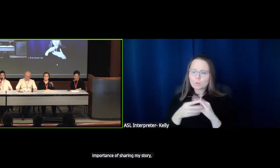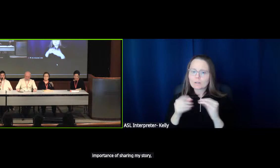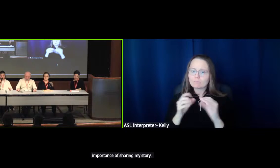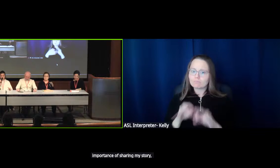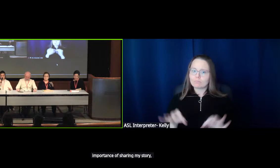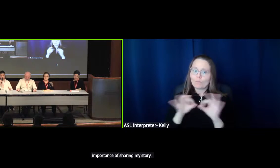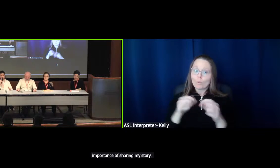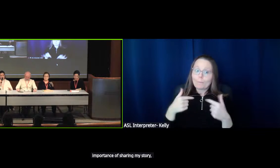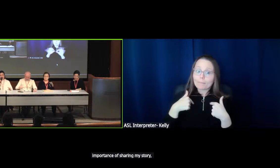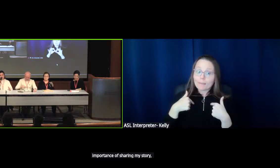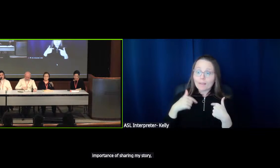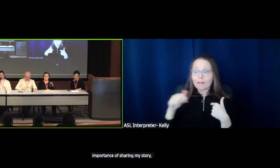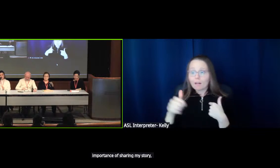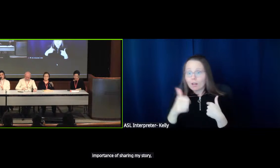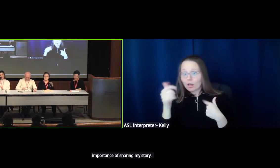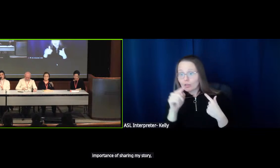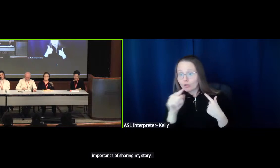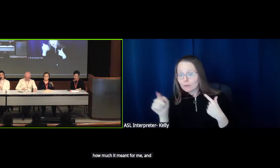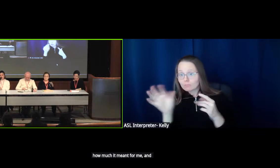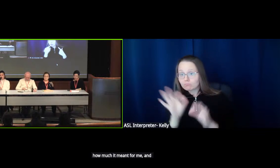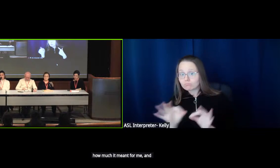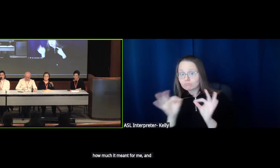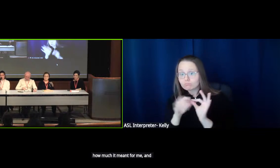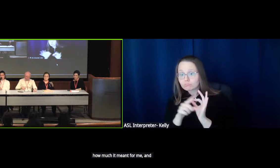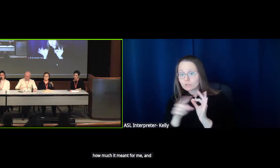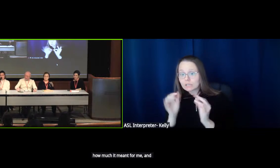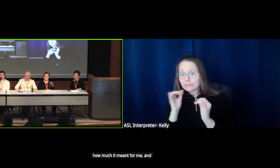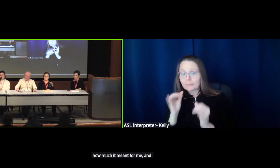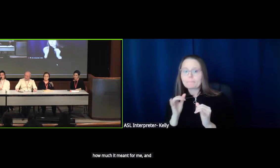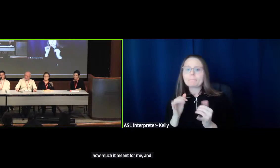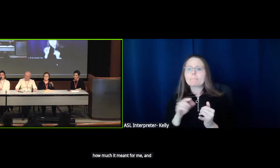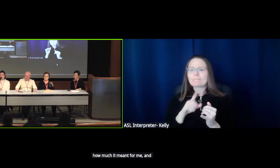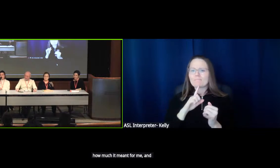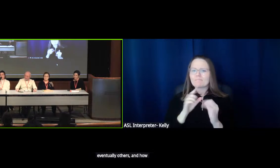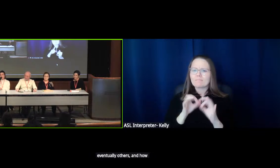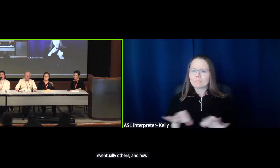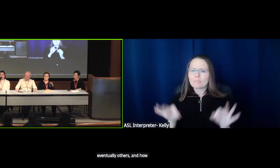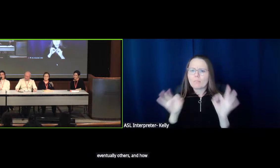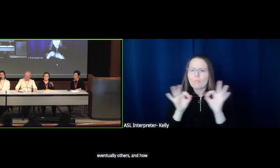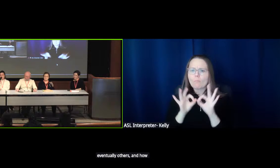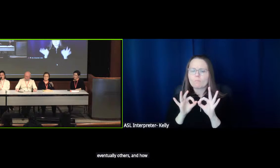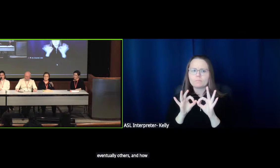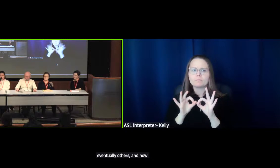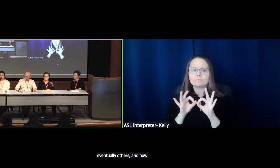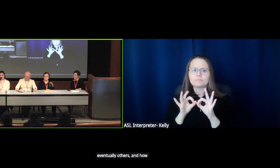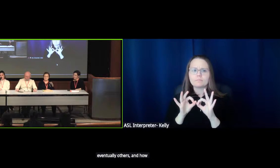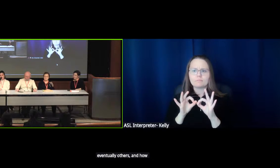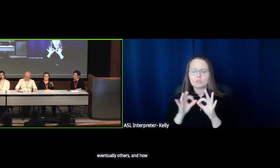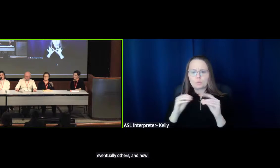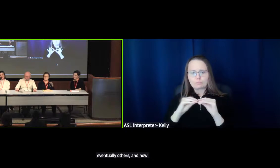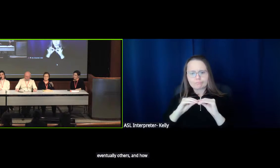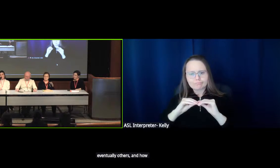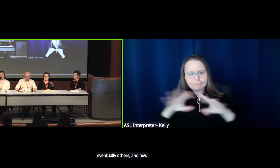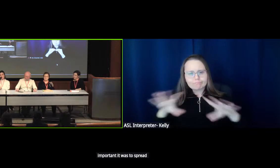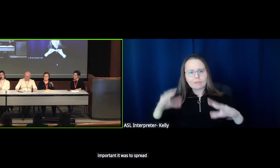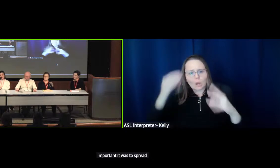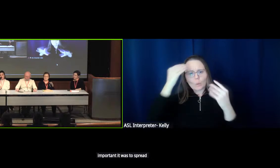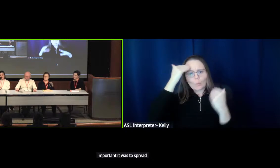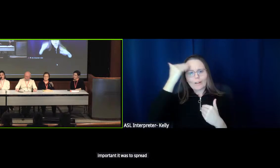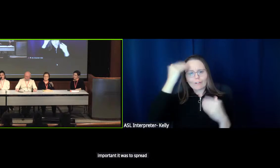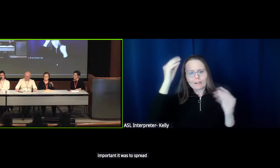eventually others, and how important it was to spread awareness about these types